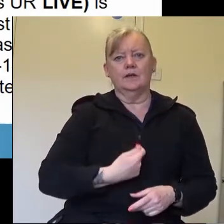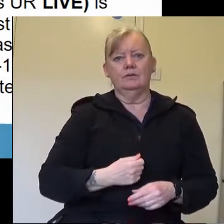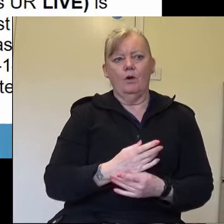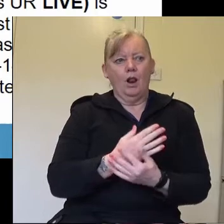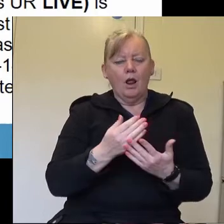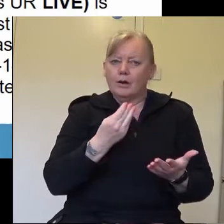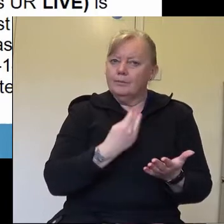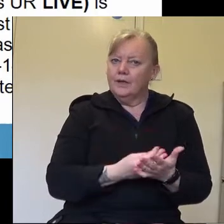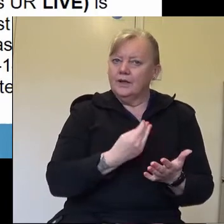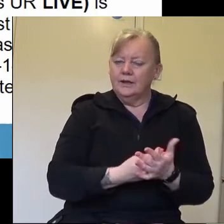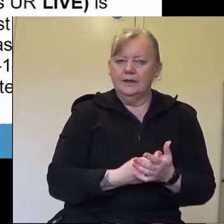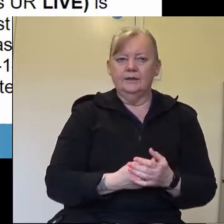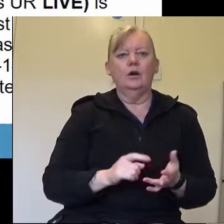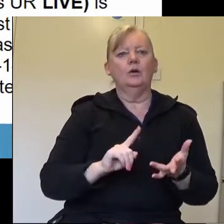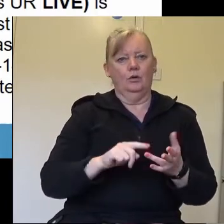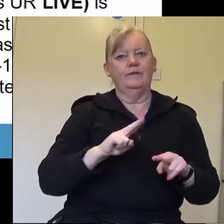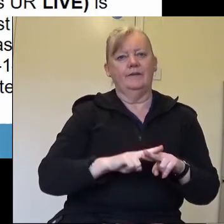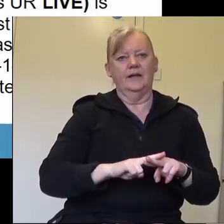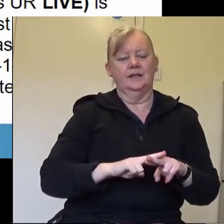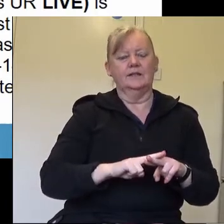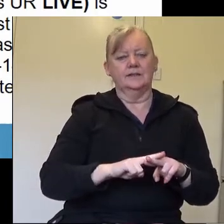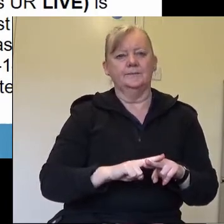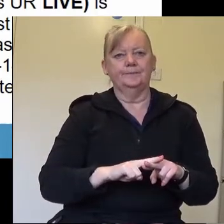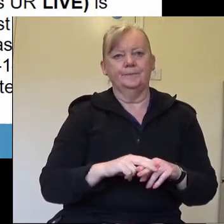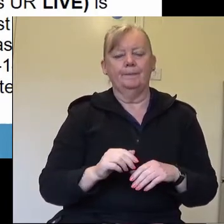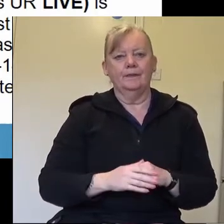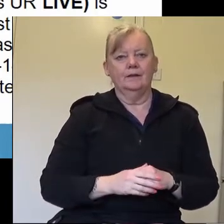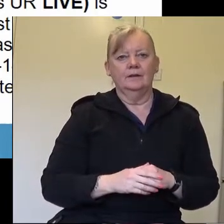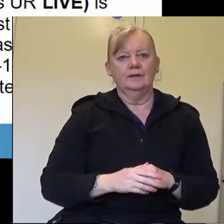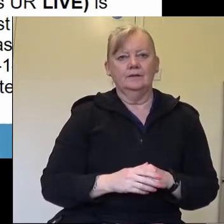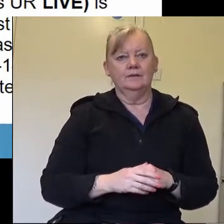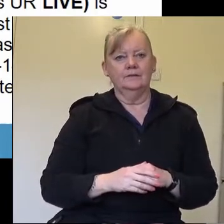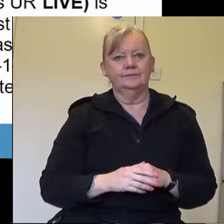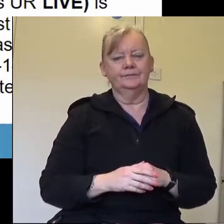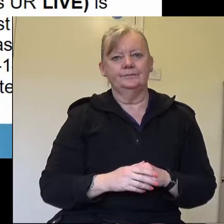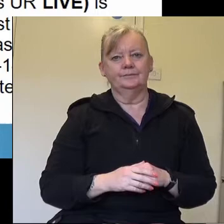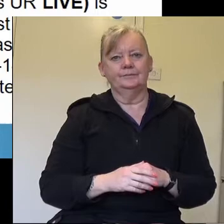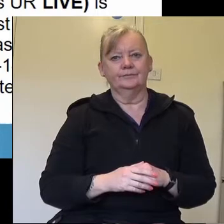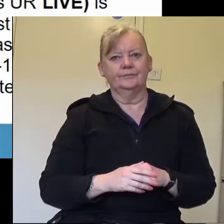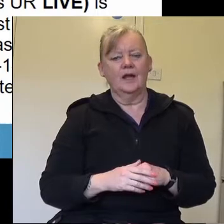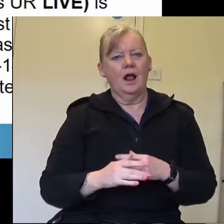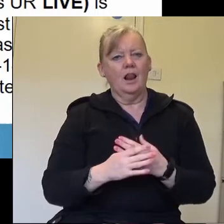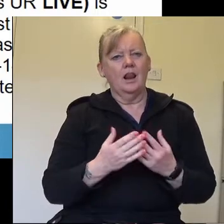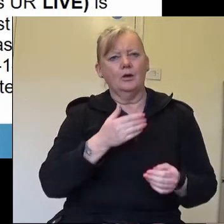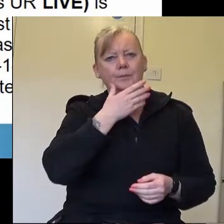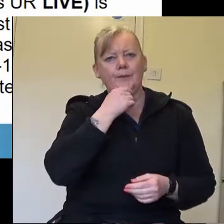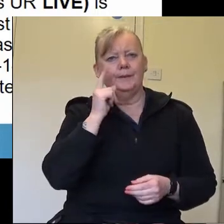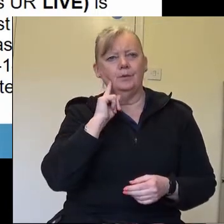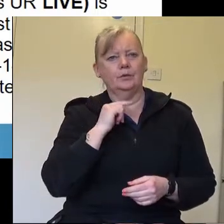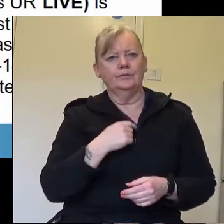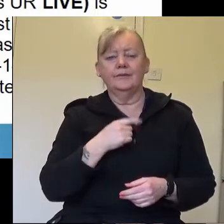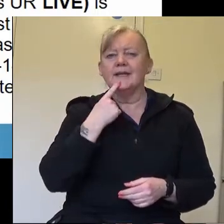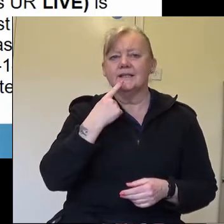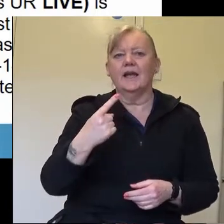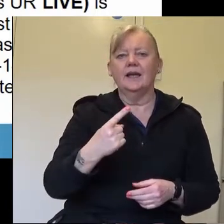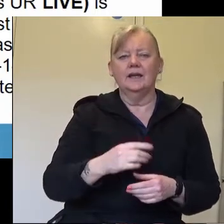yourself for a lot of money on OnlyFans. A lot of people are saying, well, if that's the way you